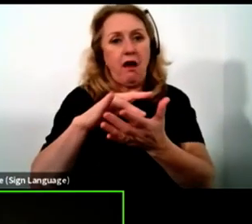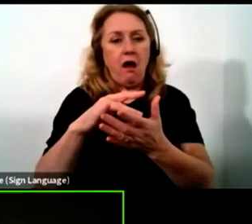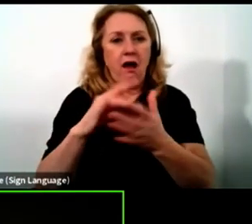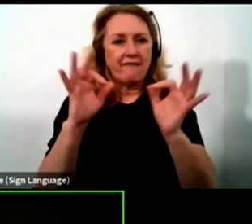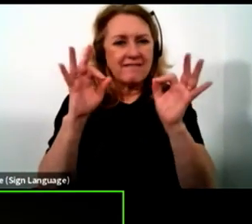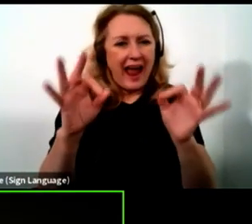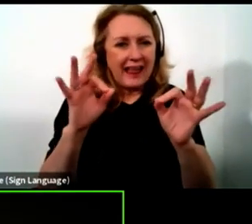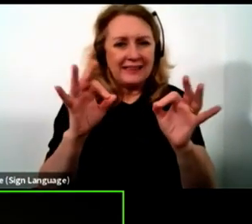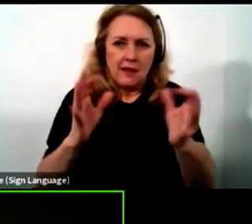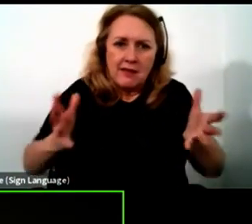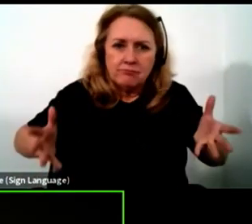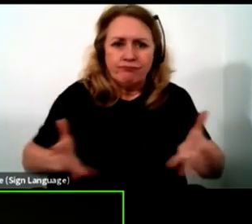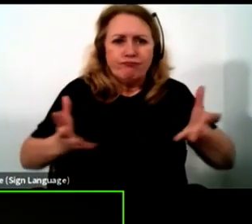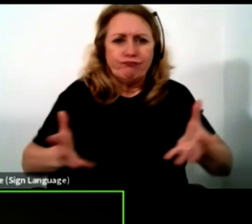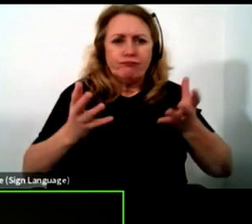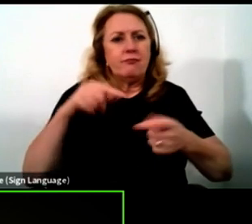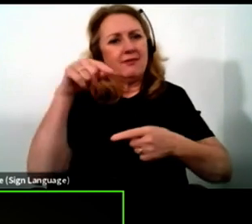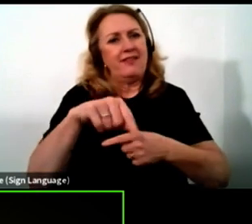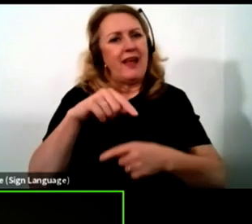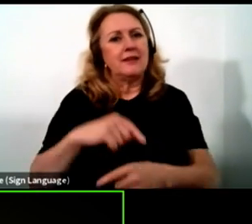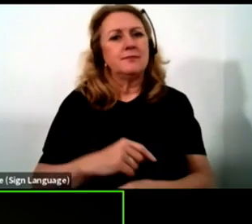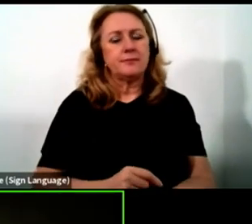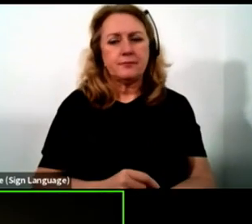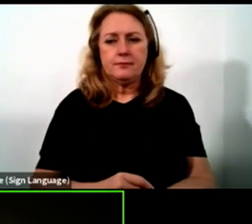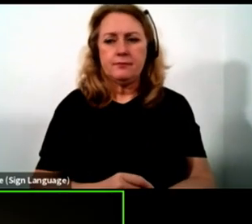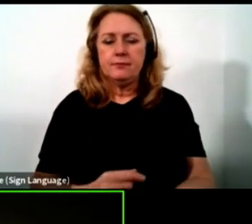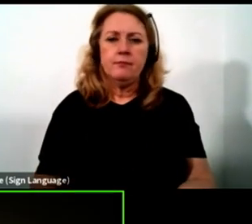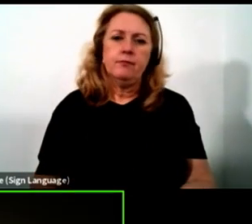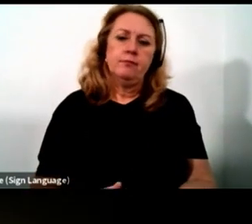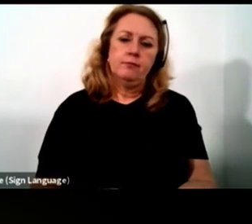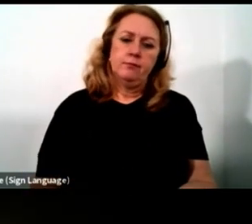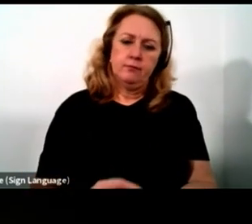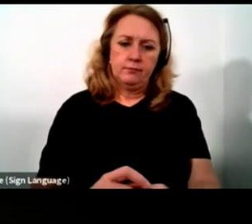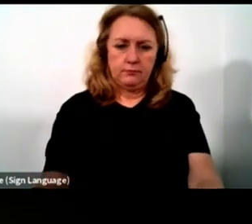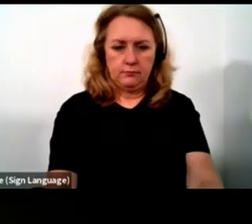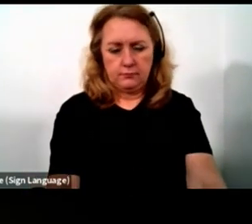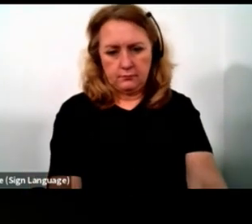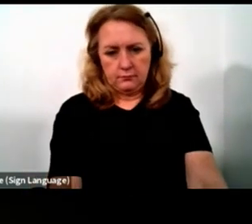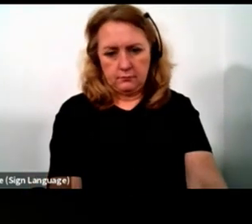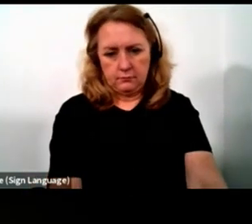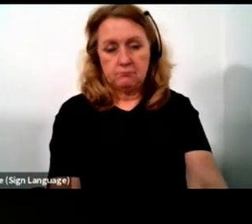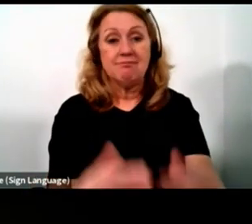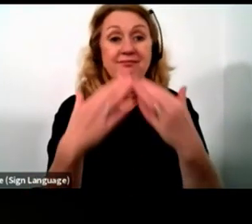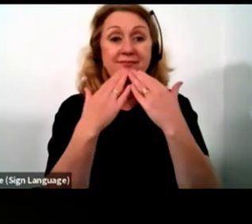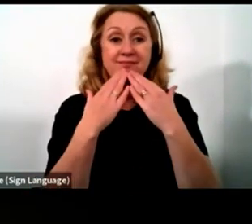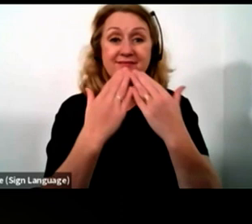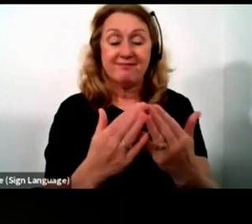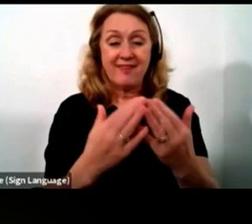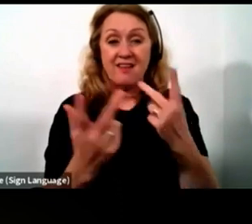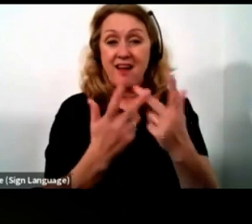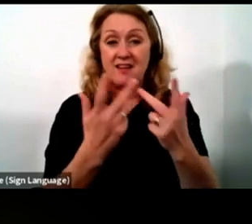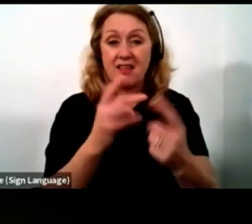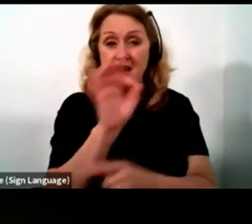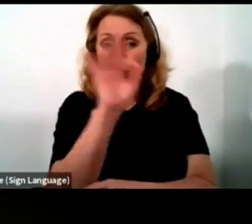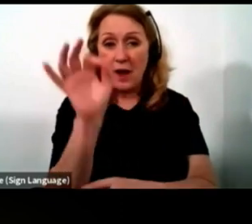really drive the research and science and technology agenda of the continent. Thank you very much, Your Excellency. I've got another question here.